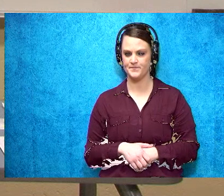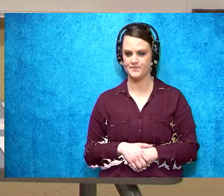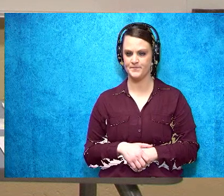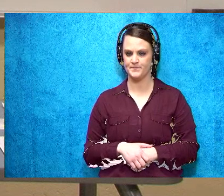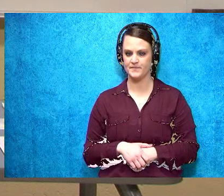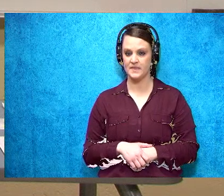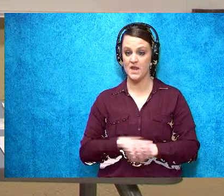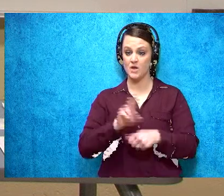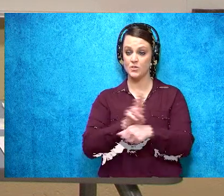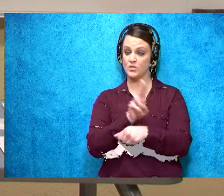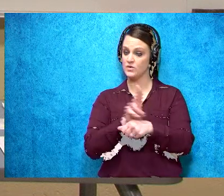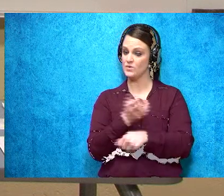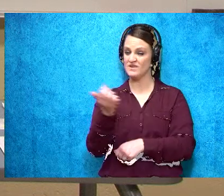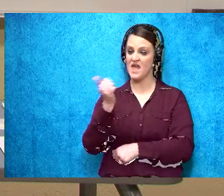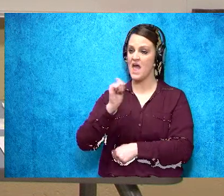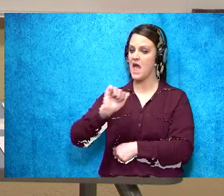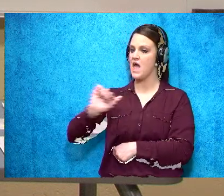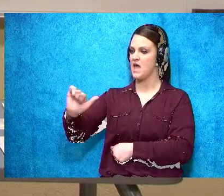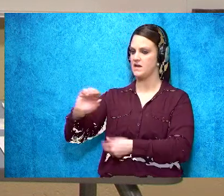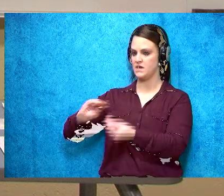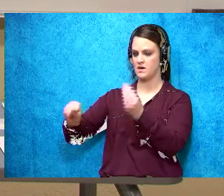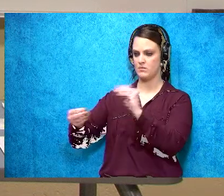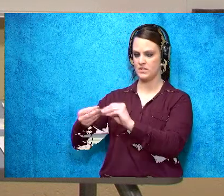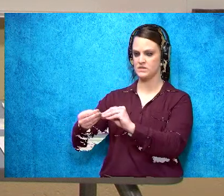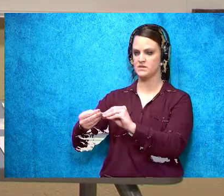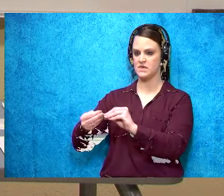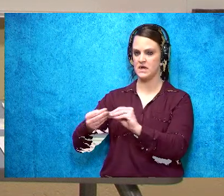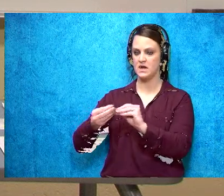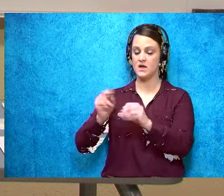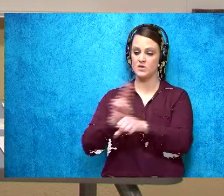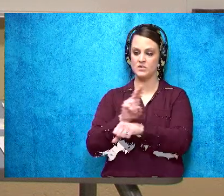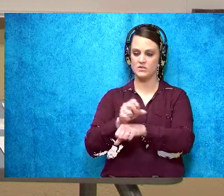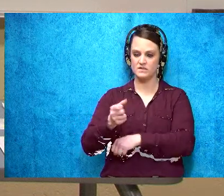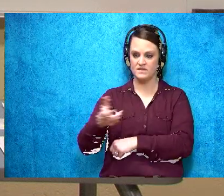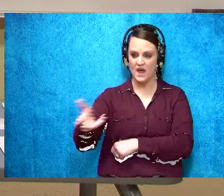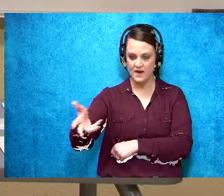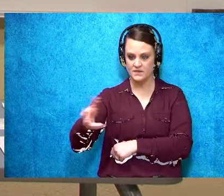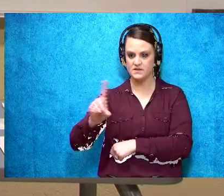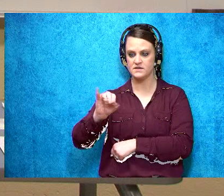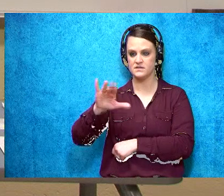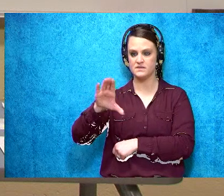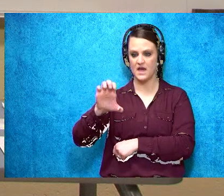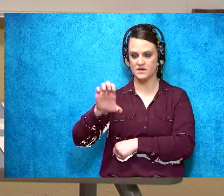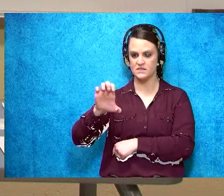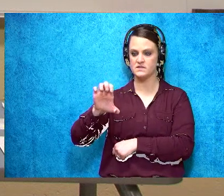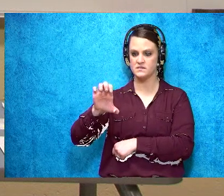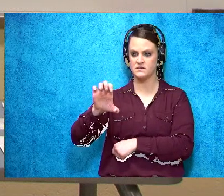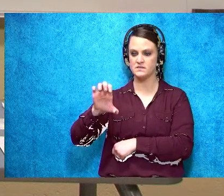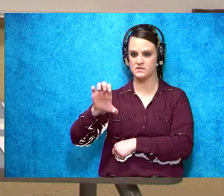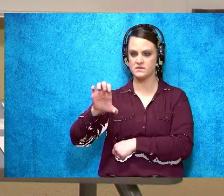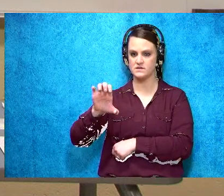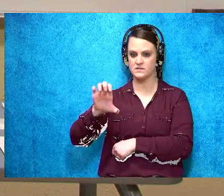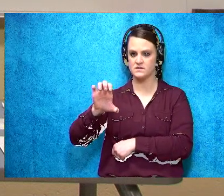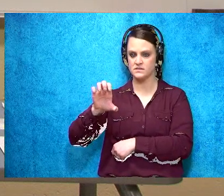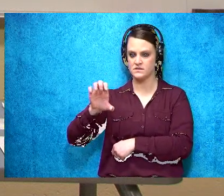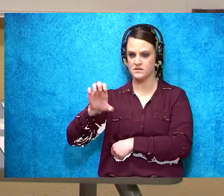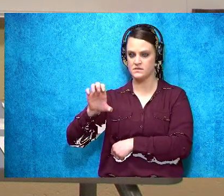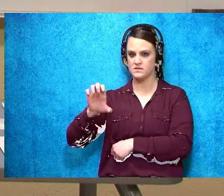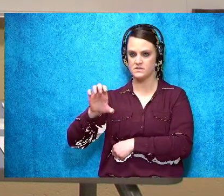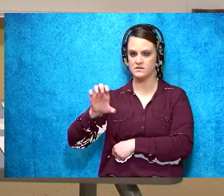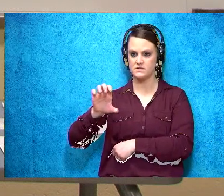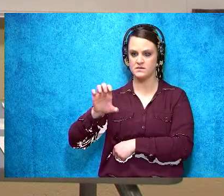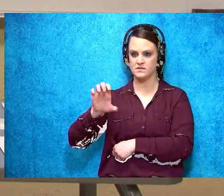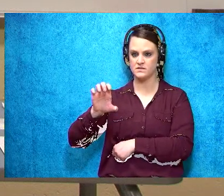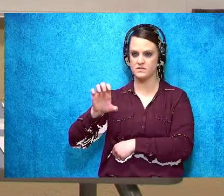You can use any kinds of numbers. You can use dice. You can roll the dice, put the number on, write the number